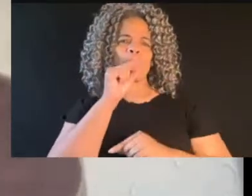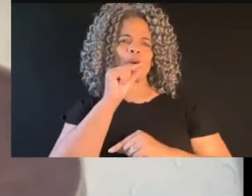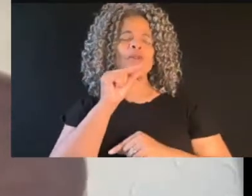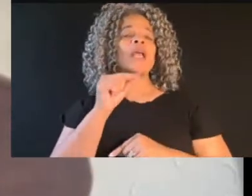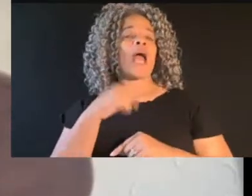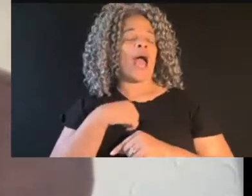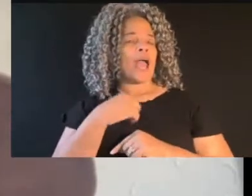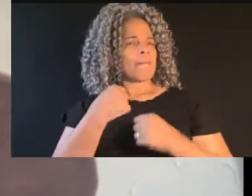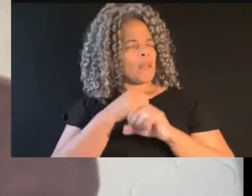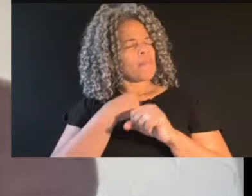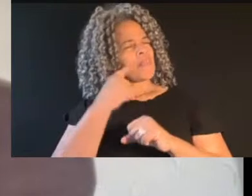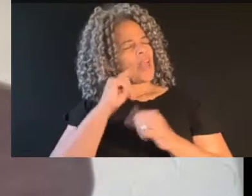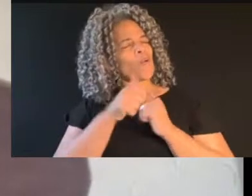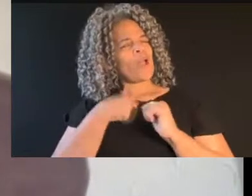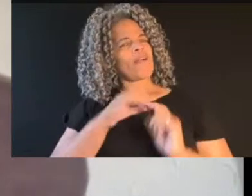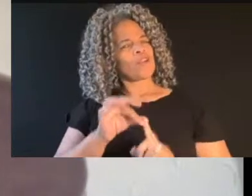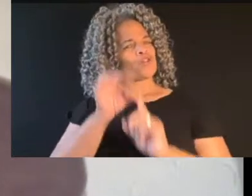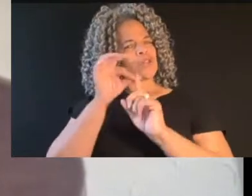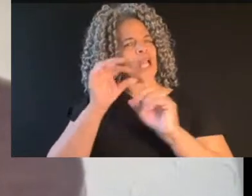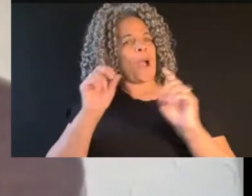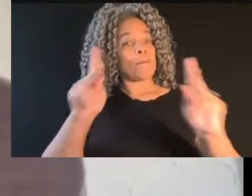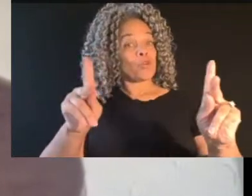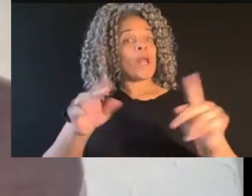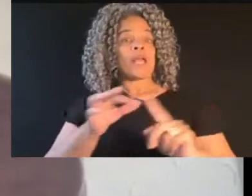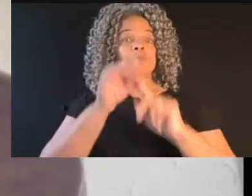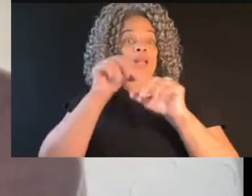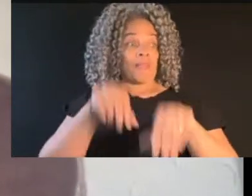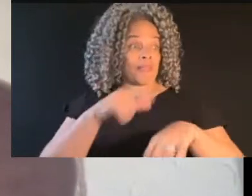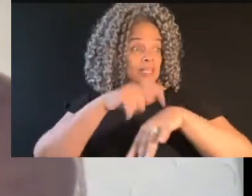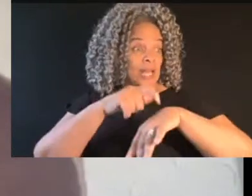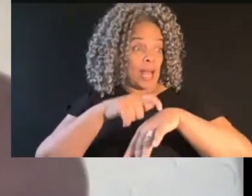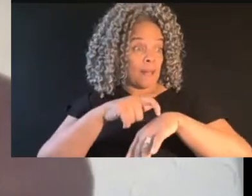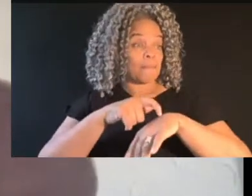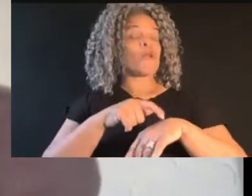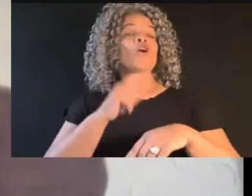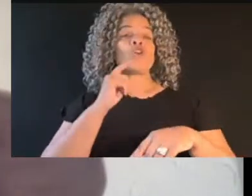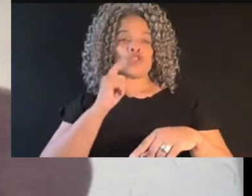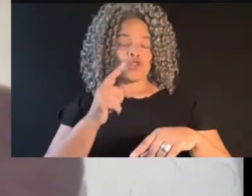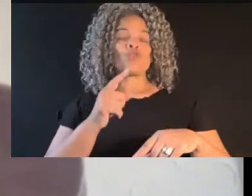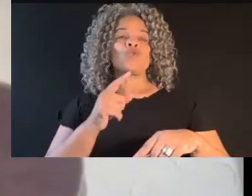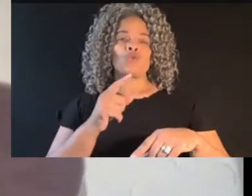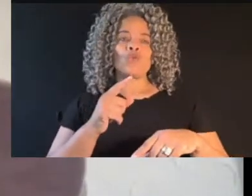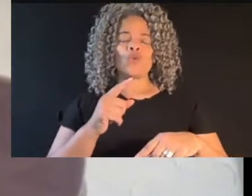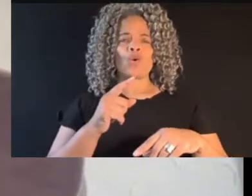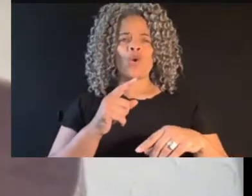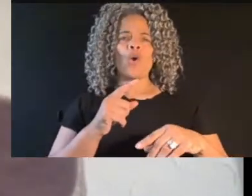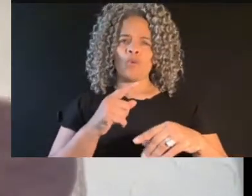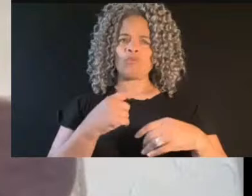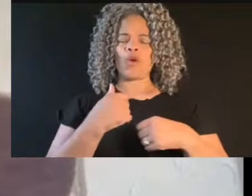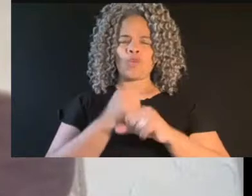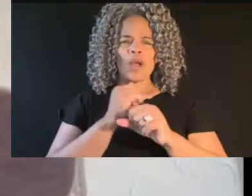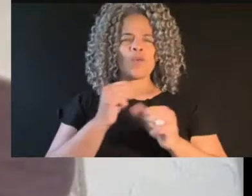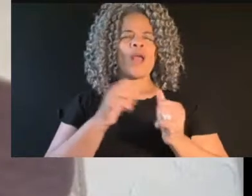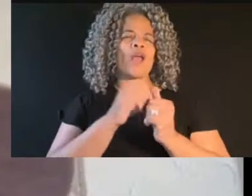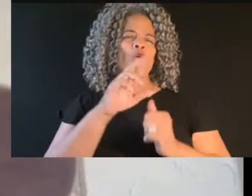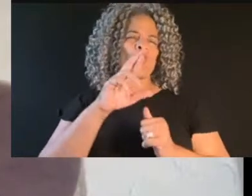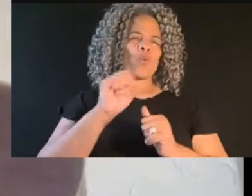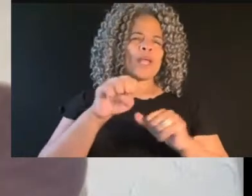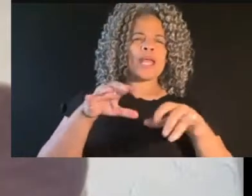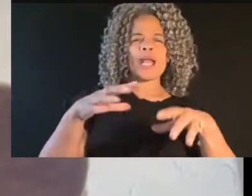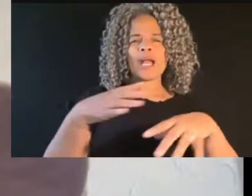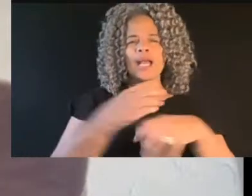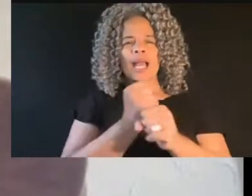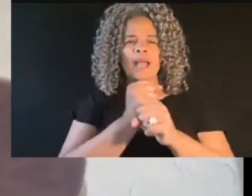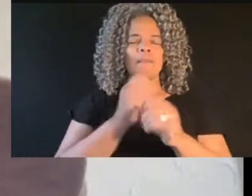how we have a unique opportunity, especially in this time, to reckon with and reclaim the